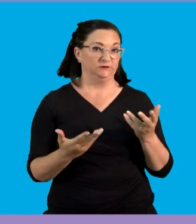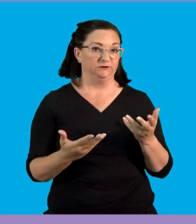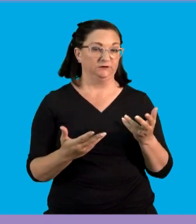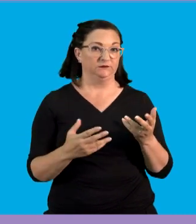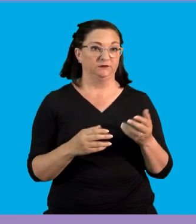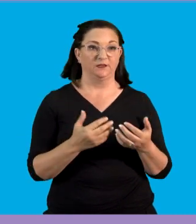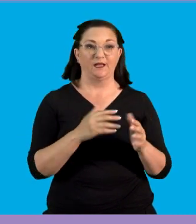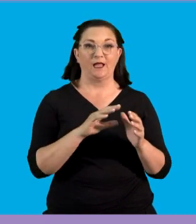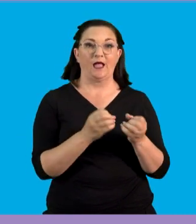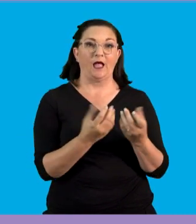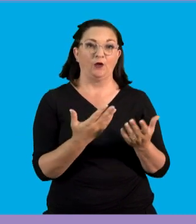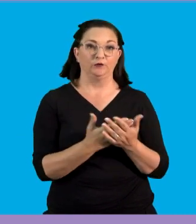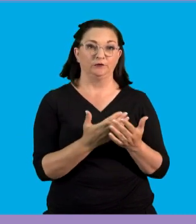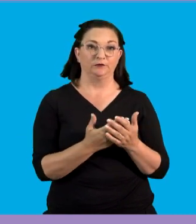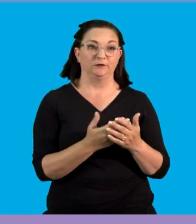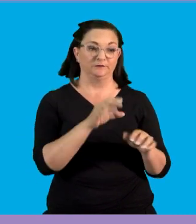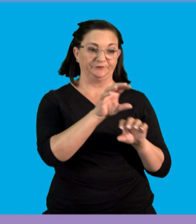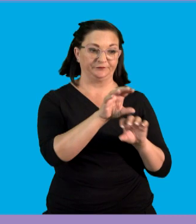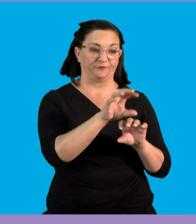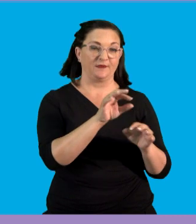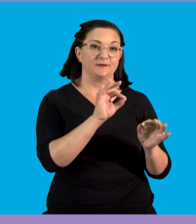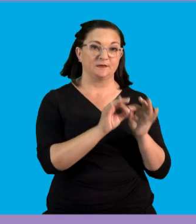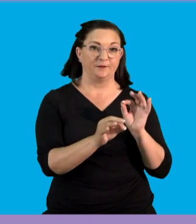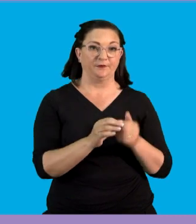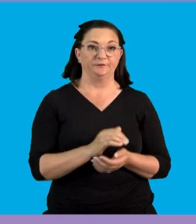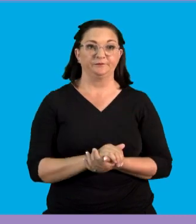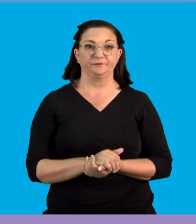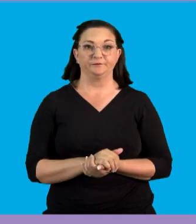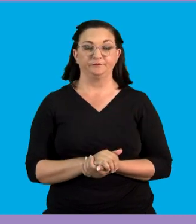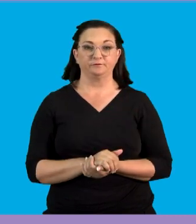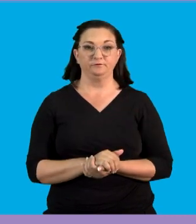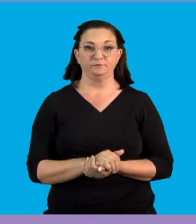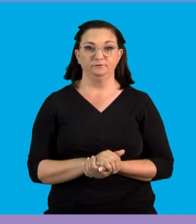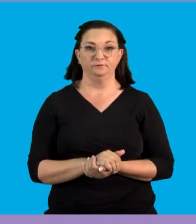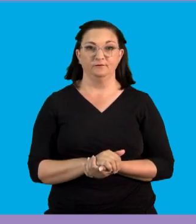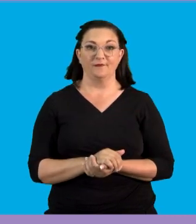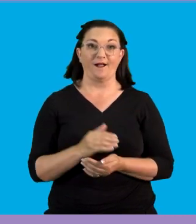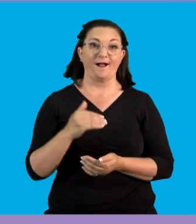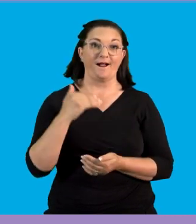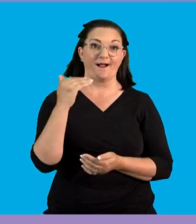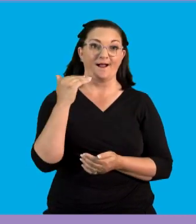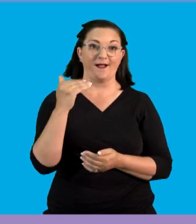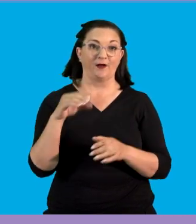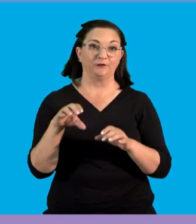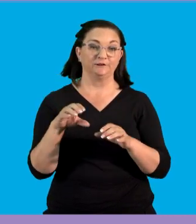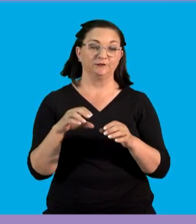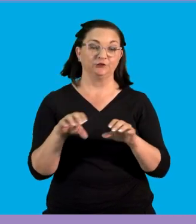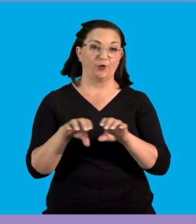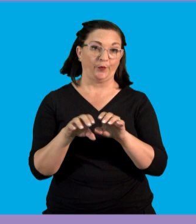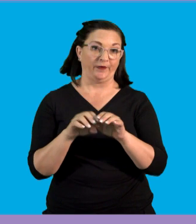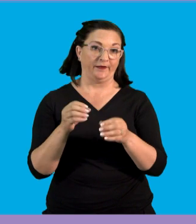how do we simplify a common fraction? Remember, we need to find the highest